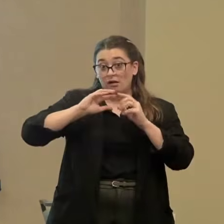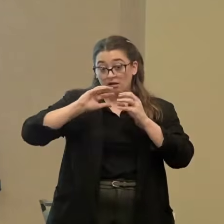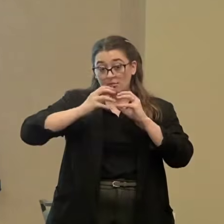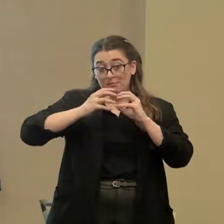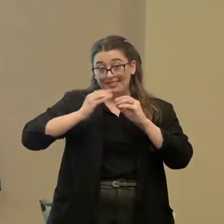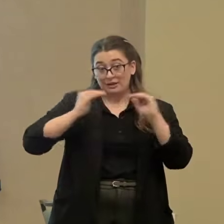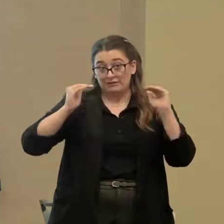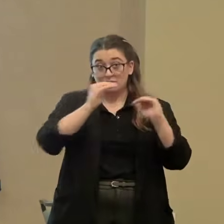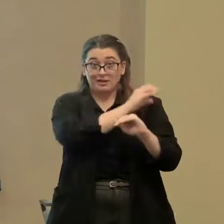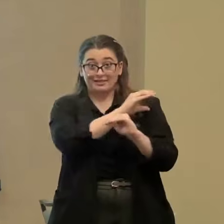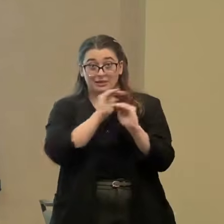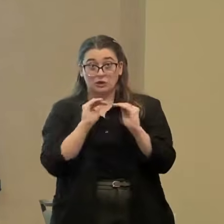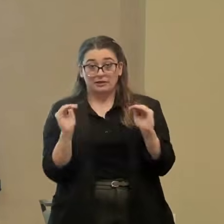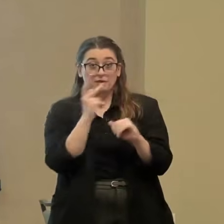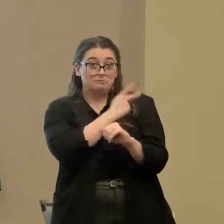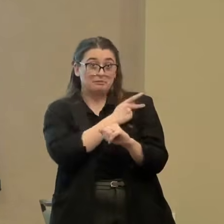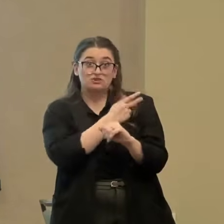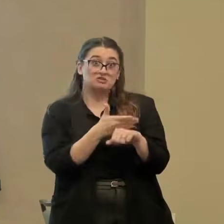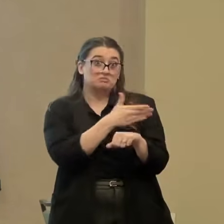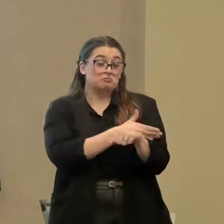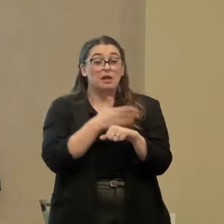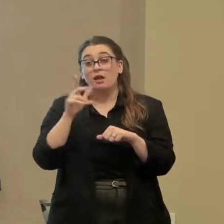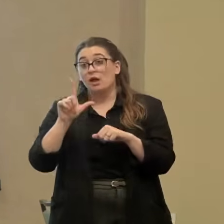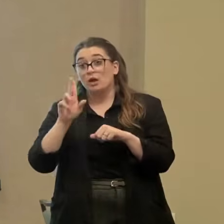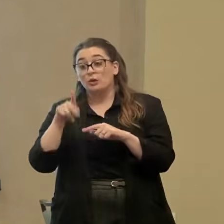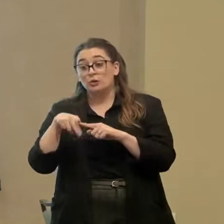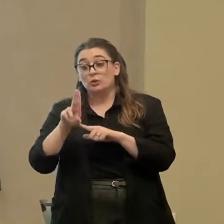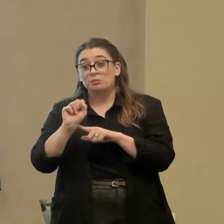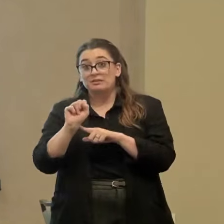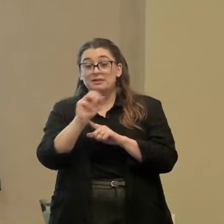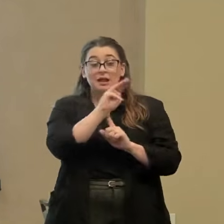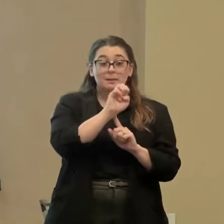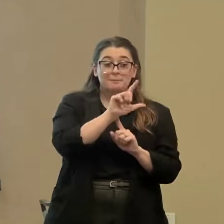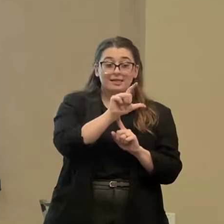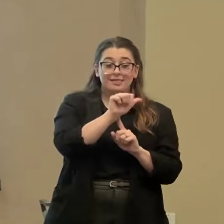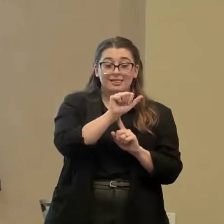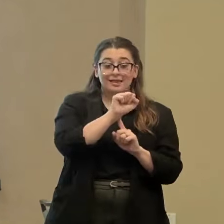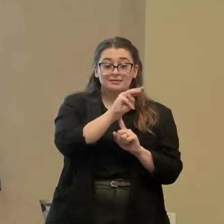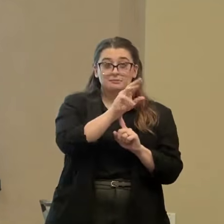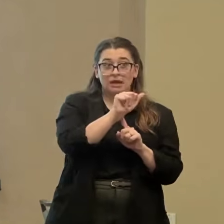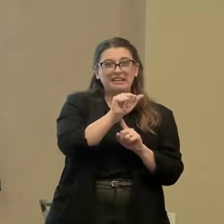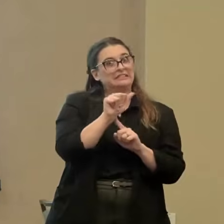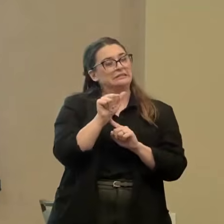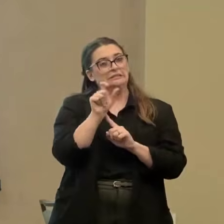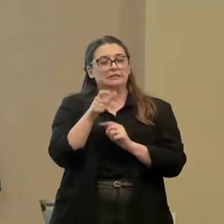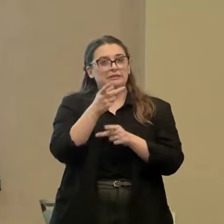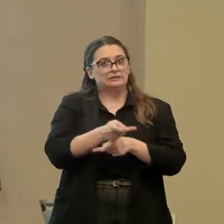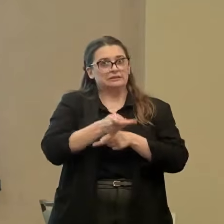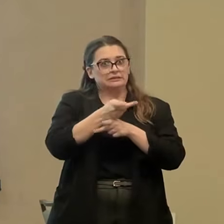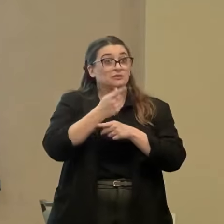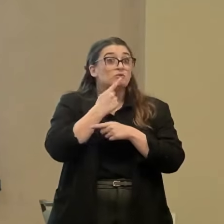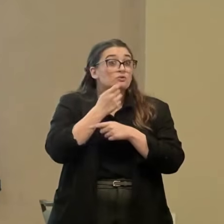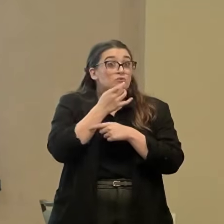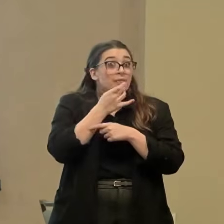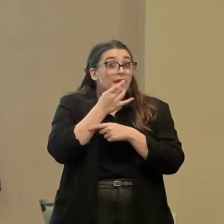and a clinical level. Patients with lupus, patients with melasma need to be careful because the red light, depending on how you